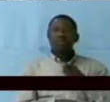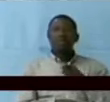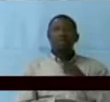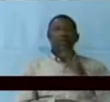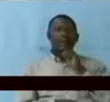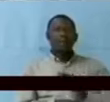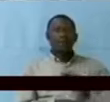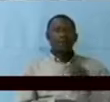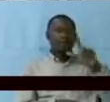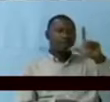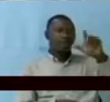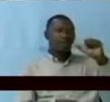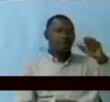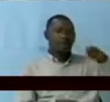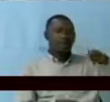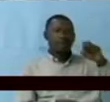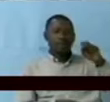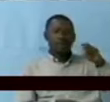Mr. Lamin Bojang.